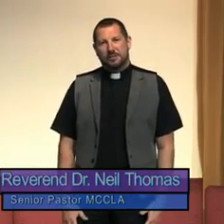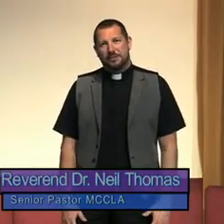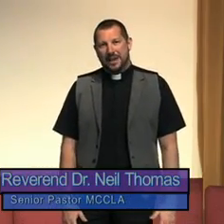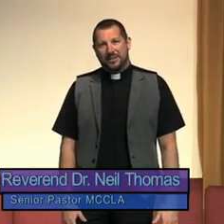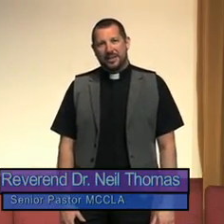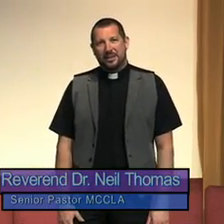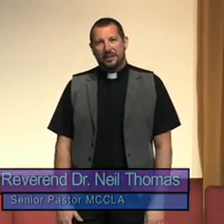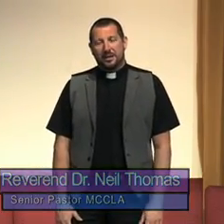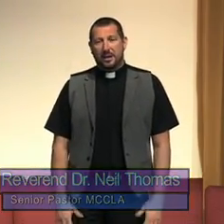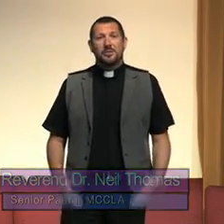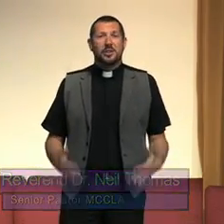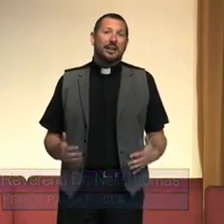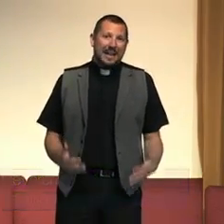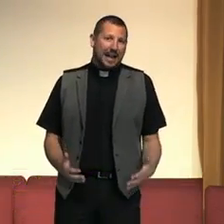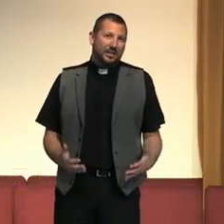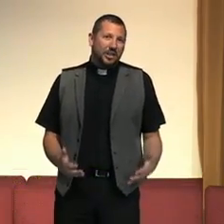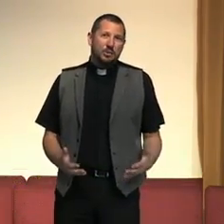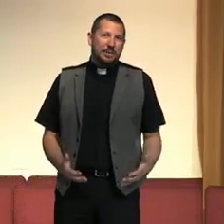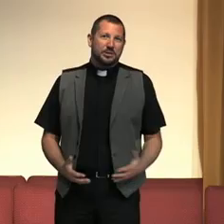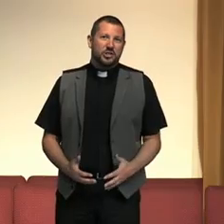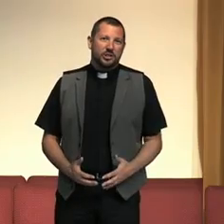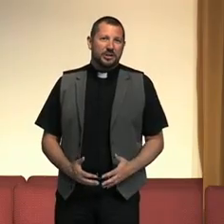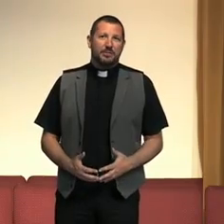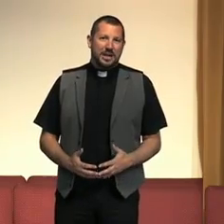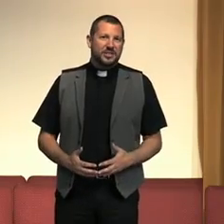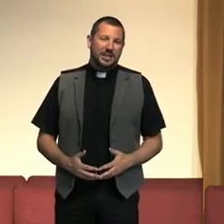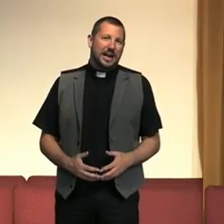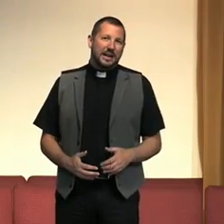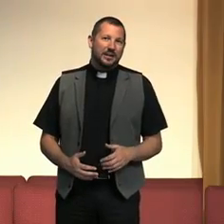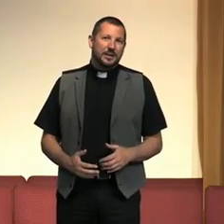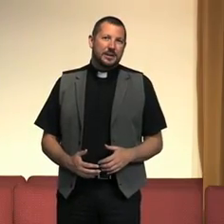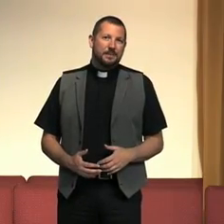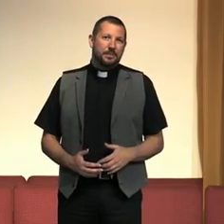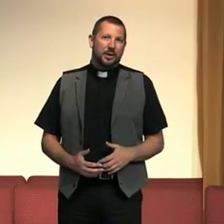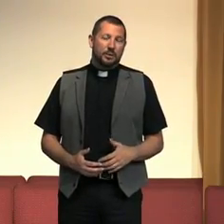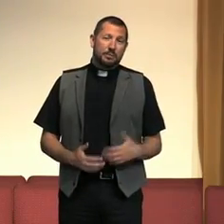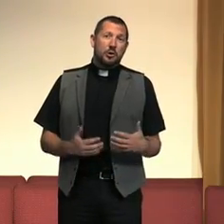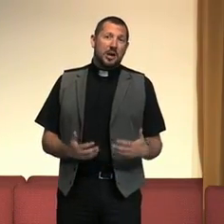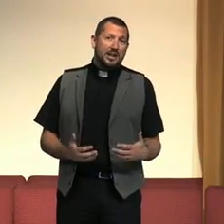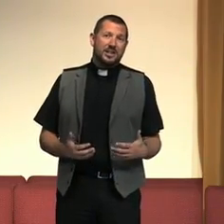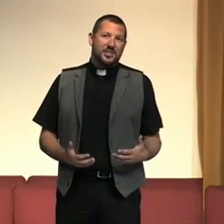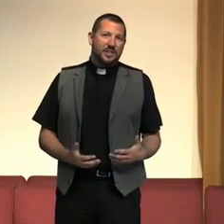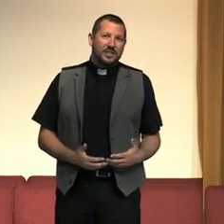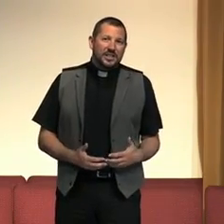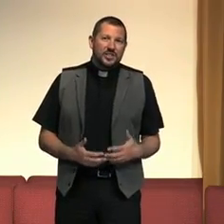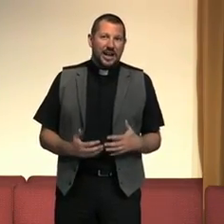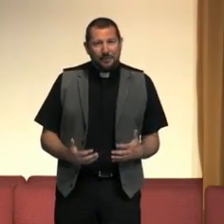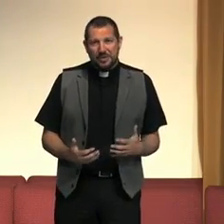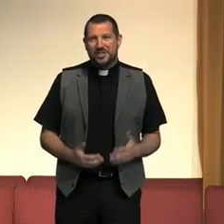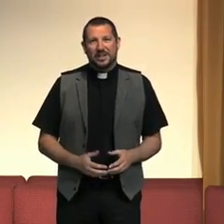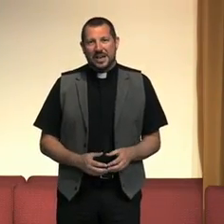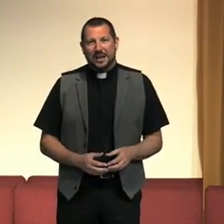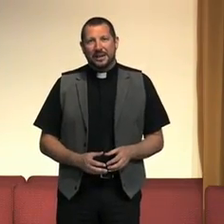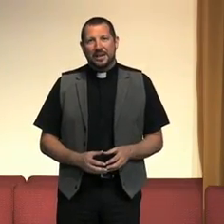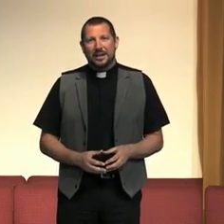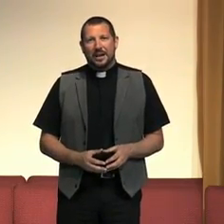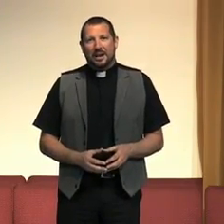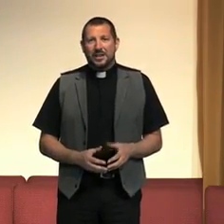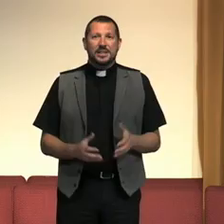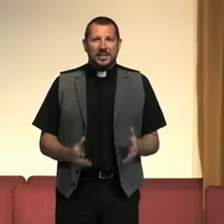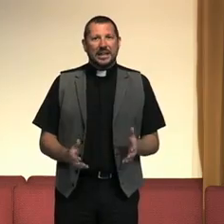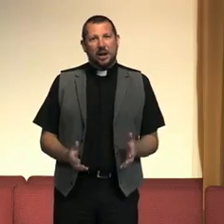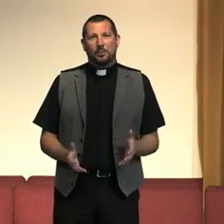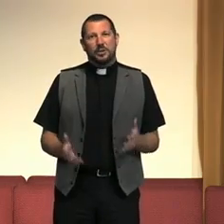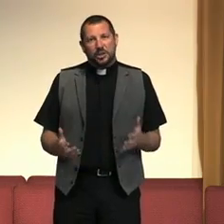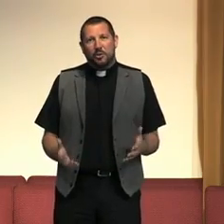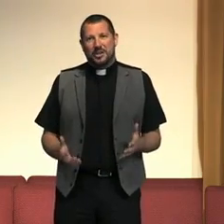of Christian faith and I'm so glad that you were able to tune in with us today we broadcast our services every Sunday and